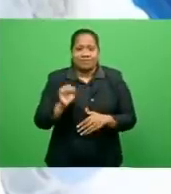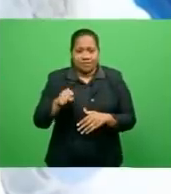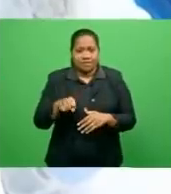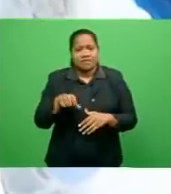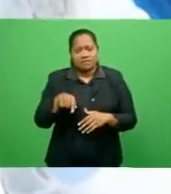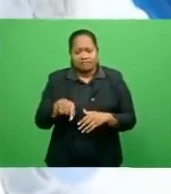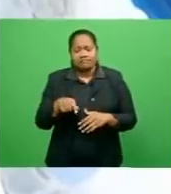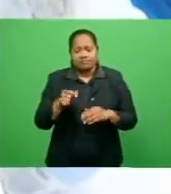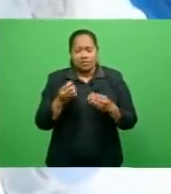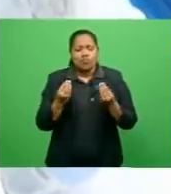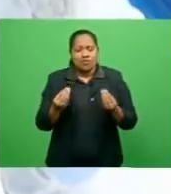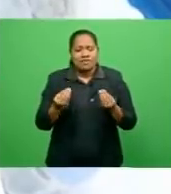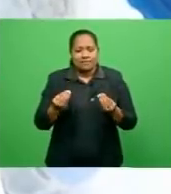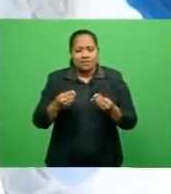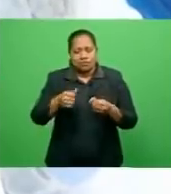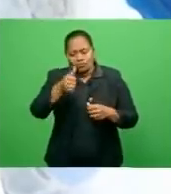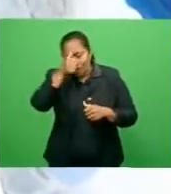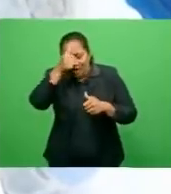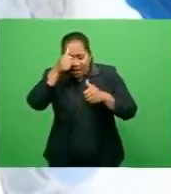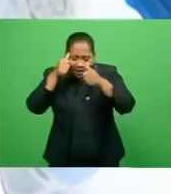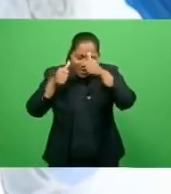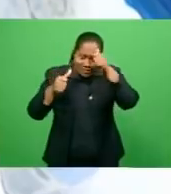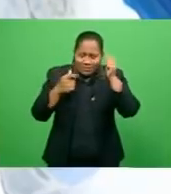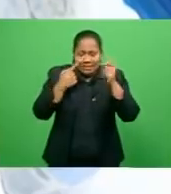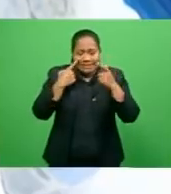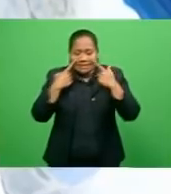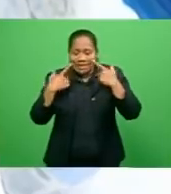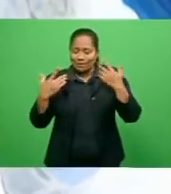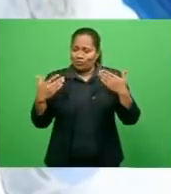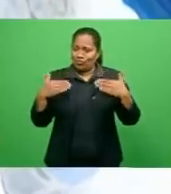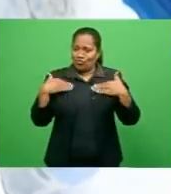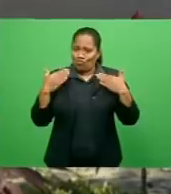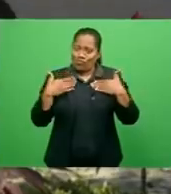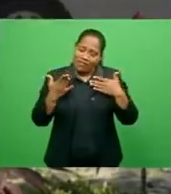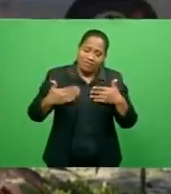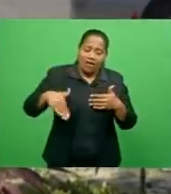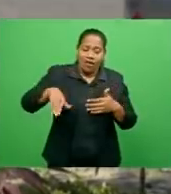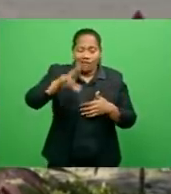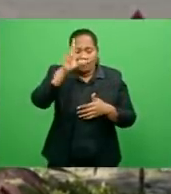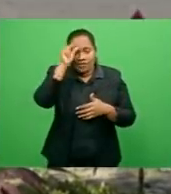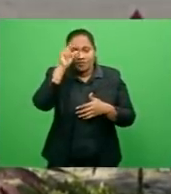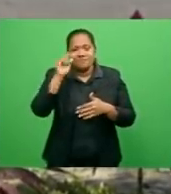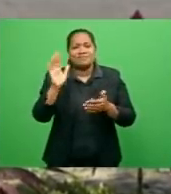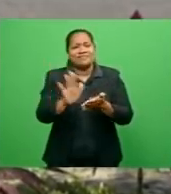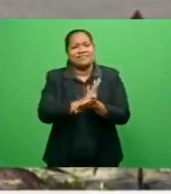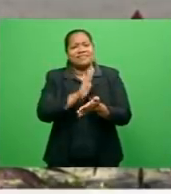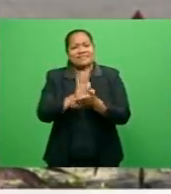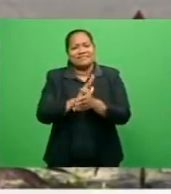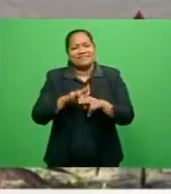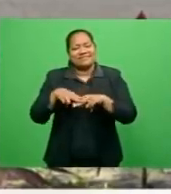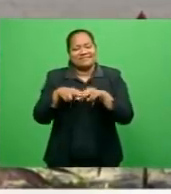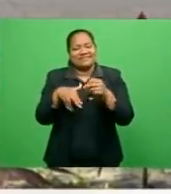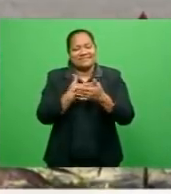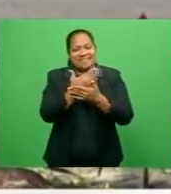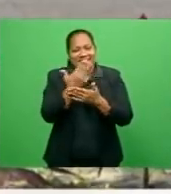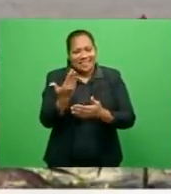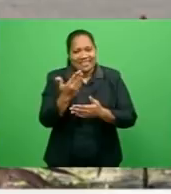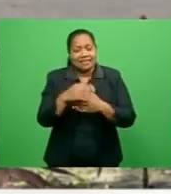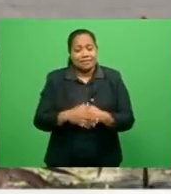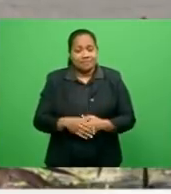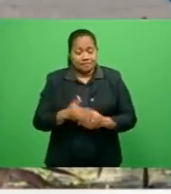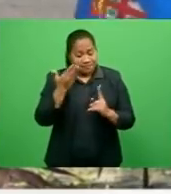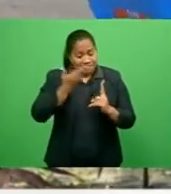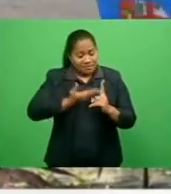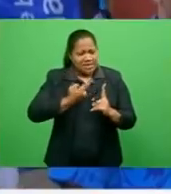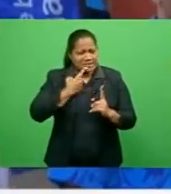the sweat and tears and joy of every Fijian. Koya also says that Fijians